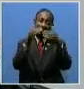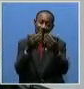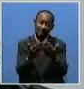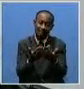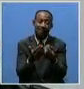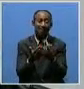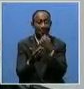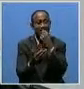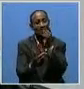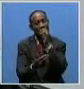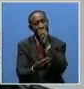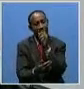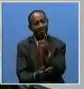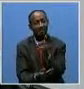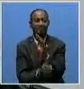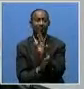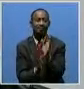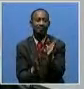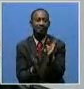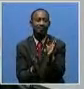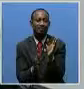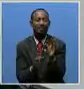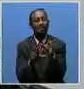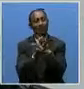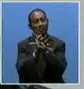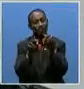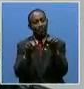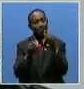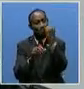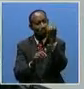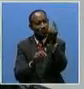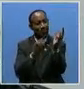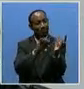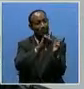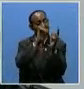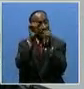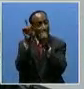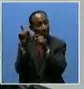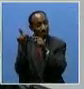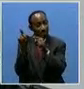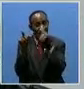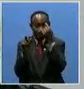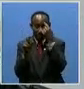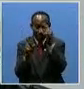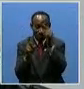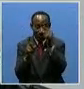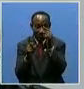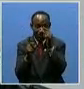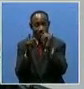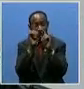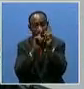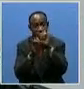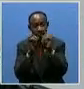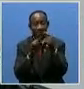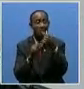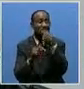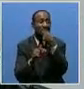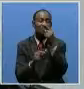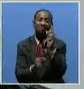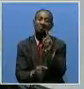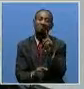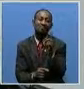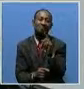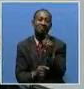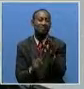Yes. Say the truth. No one went for an agenda of those issues.